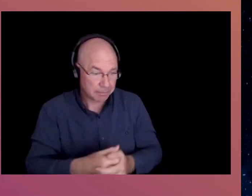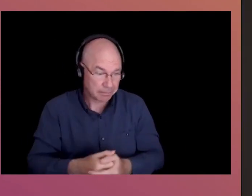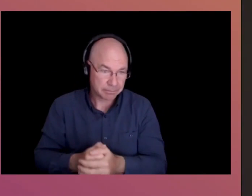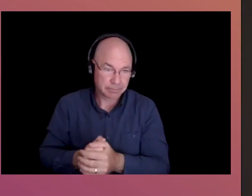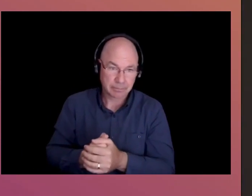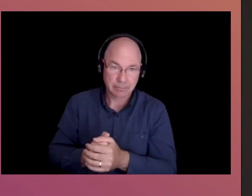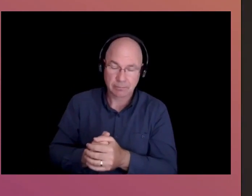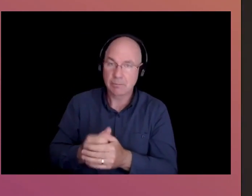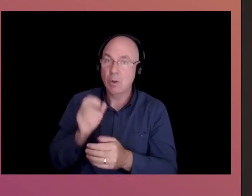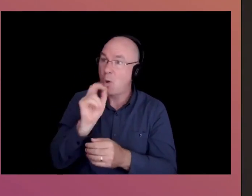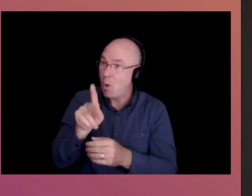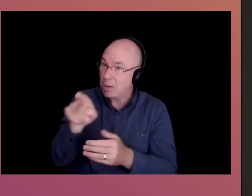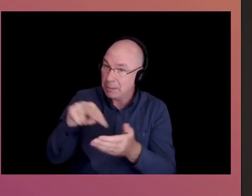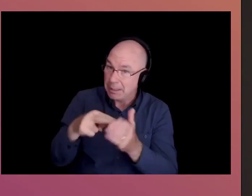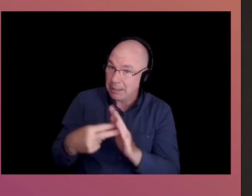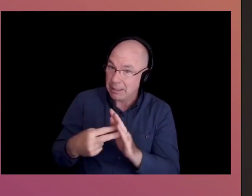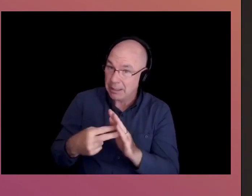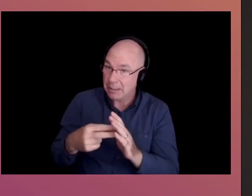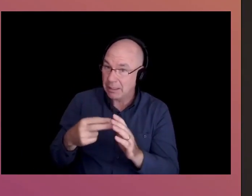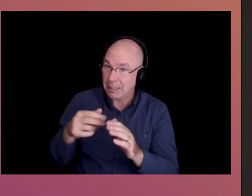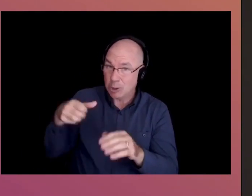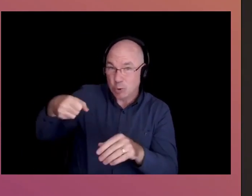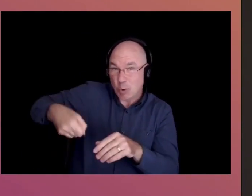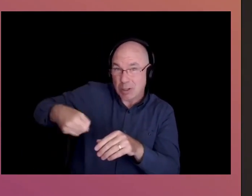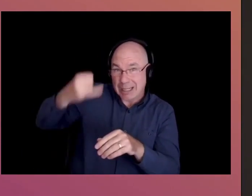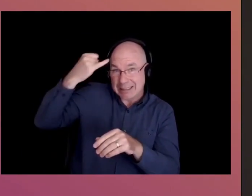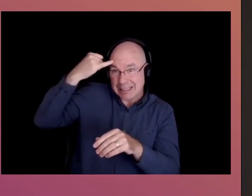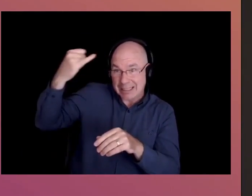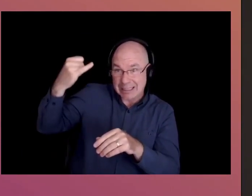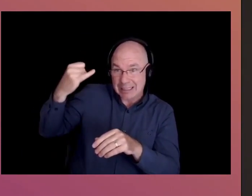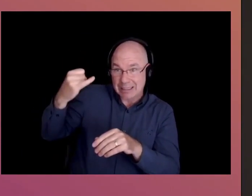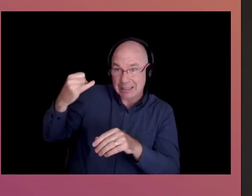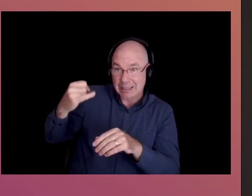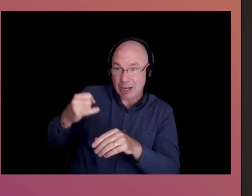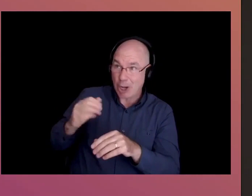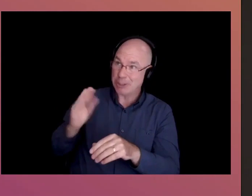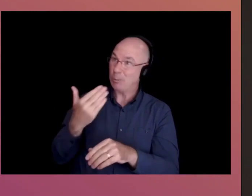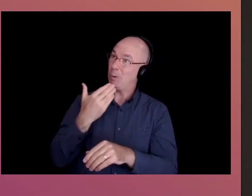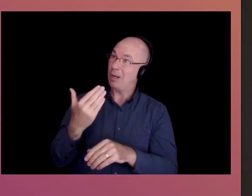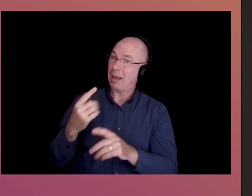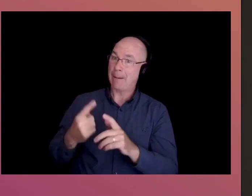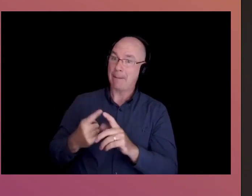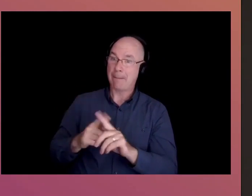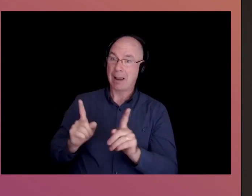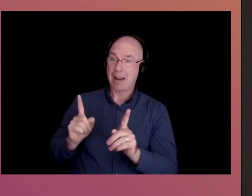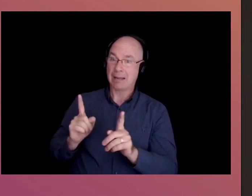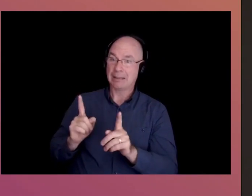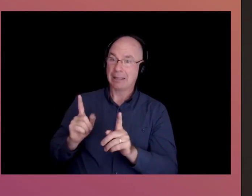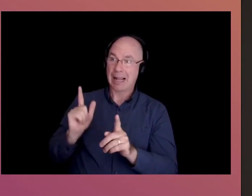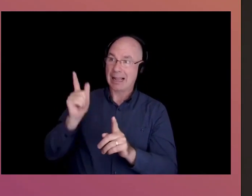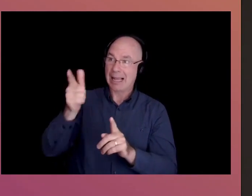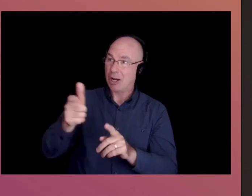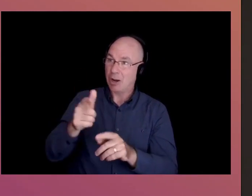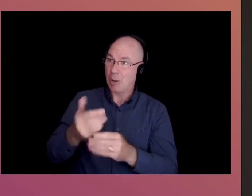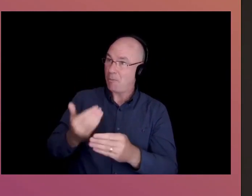Okay, you mean the, you know, if the suitcase idea looks pretty good, but maybe earlier it didn't work?